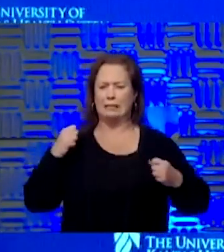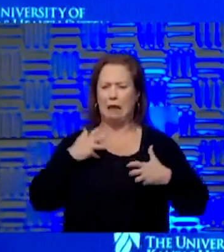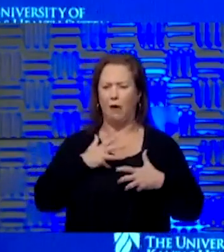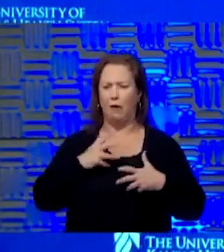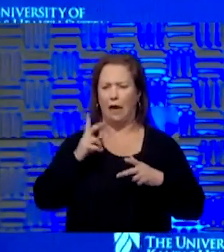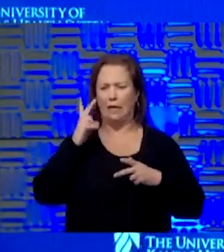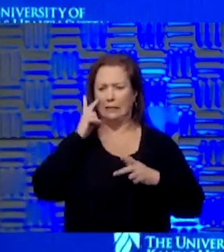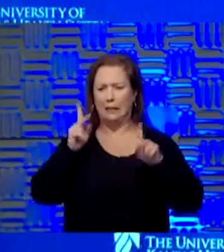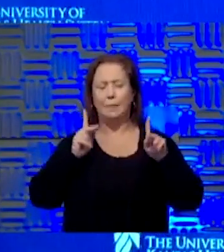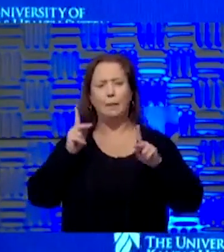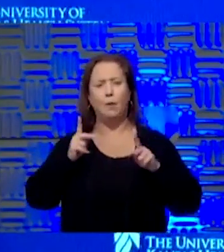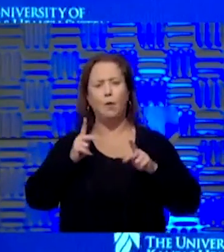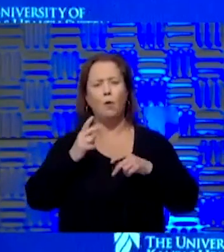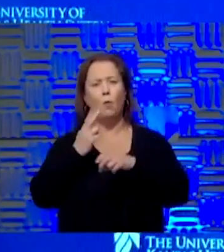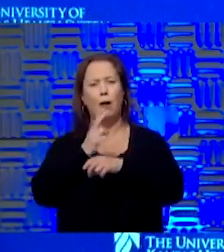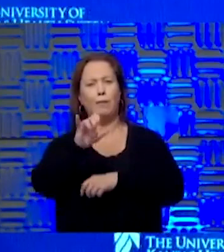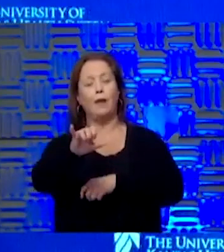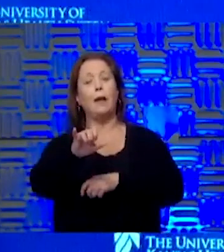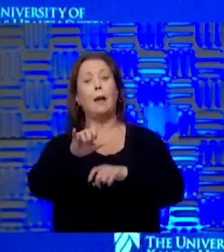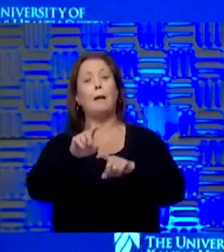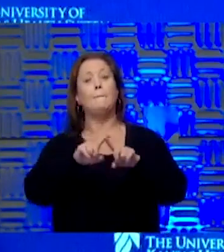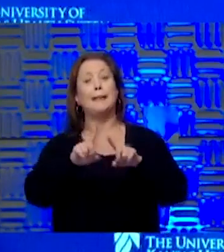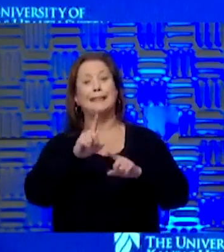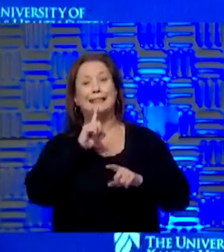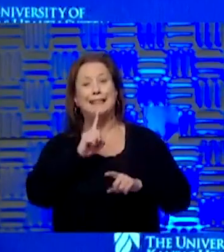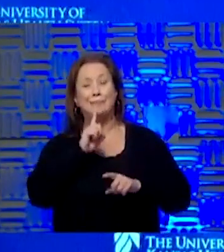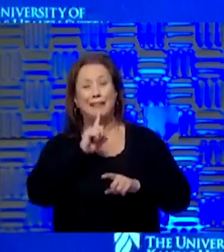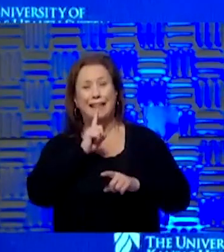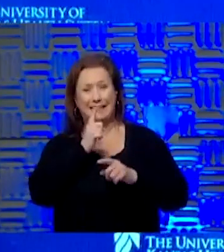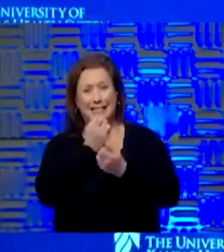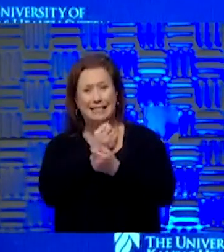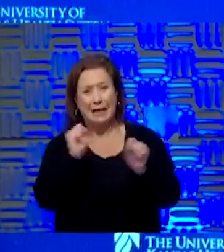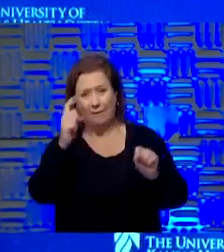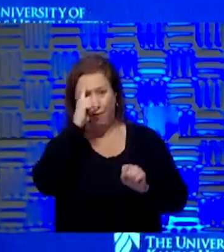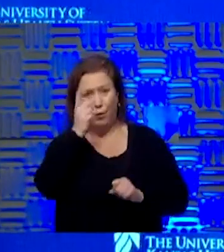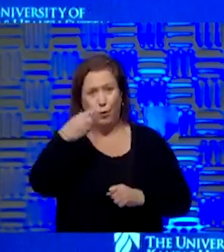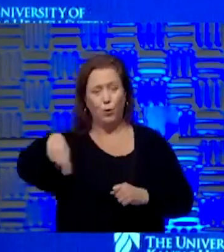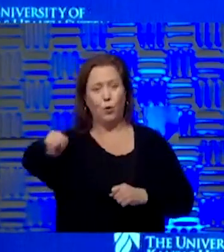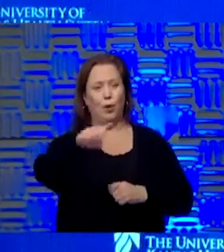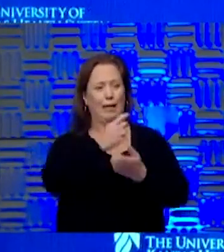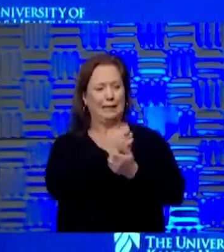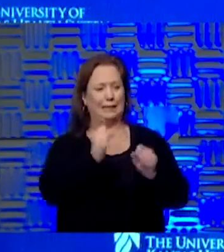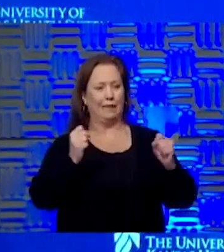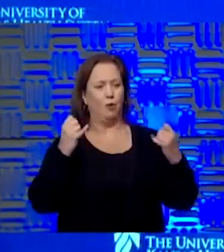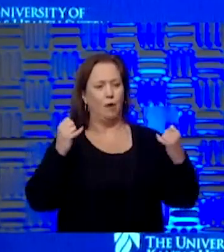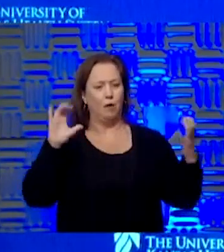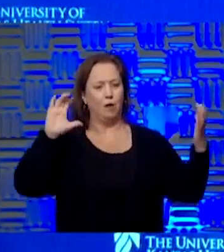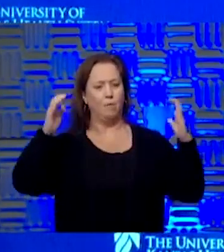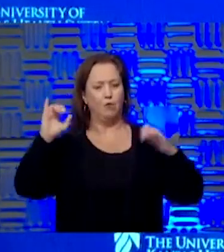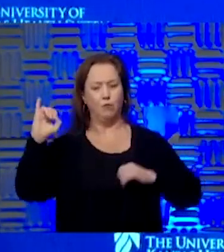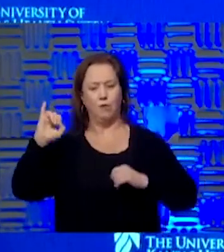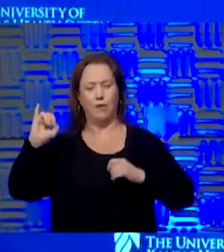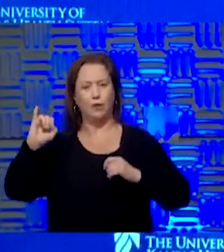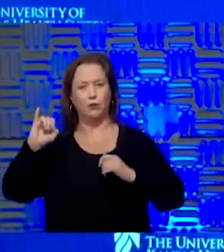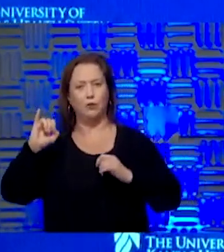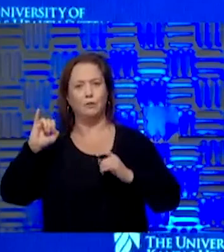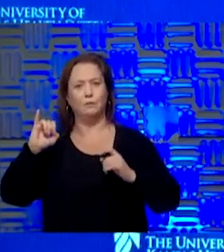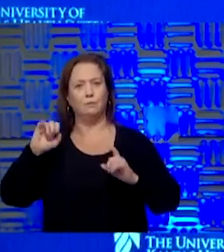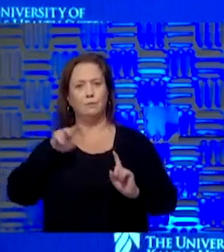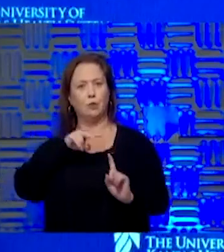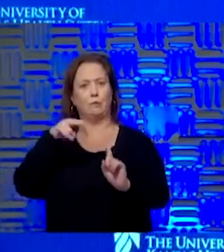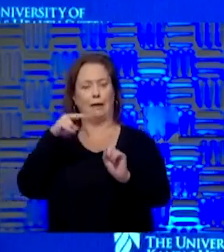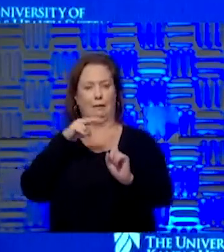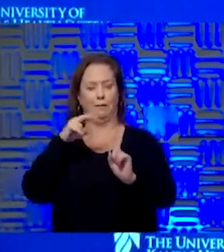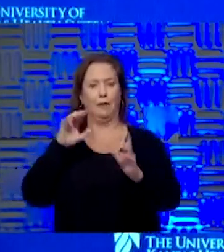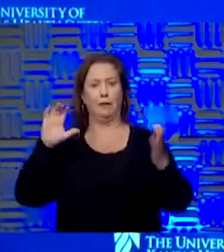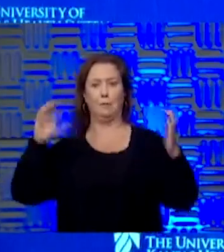in that all the time. But the reality is that's keeping you safe. And it's safer now from an infectious disease standpoint than it has ever